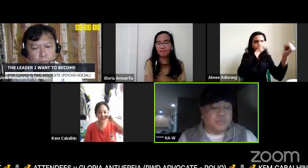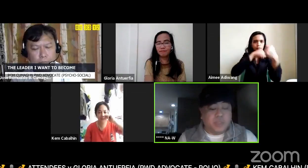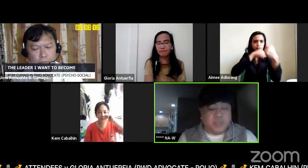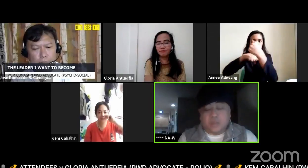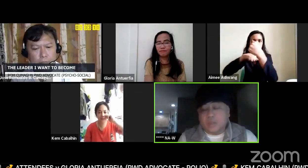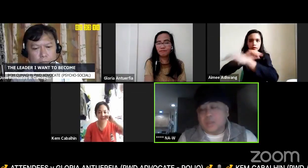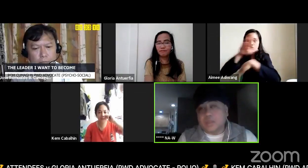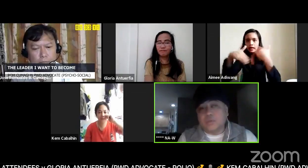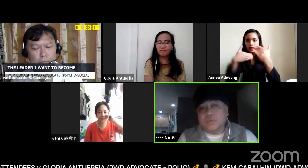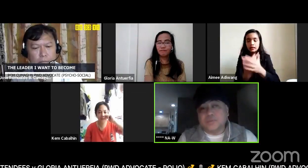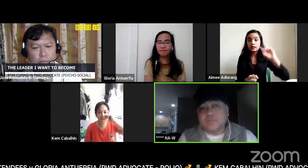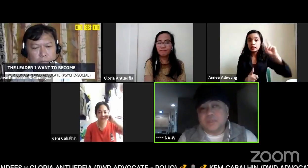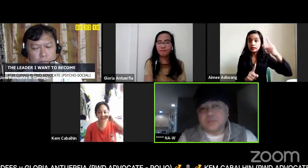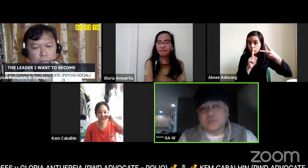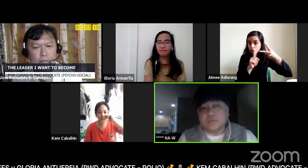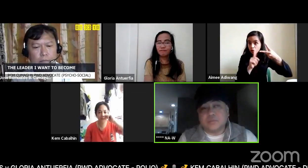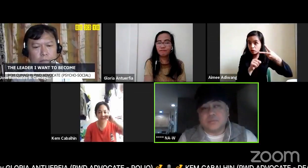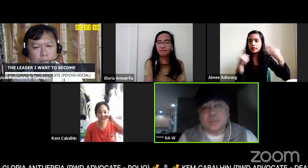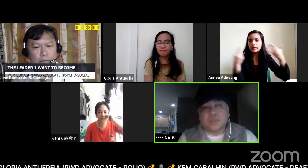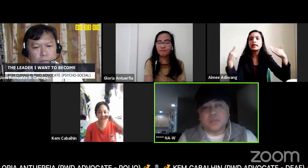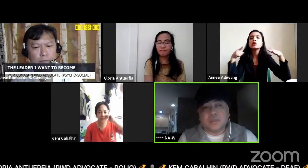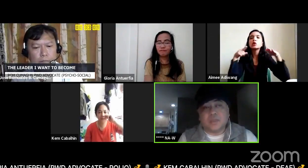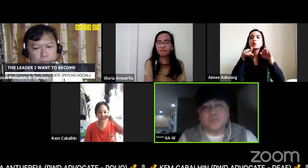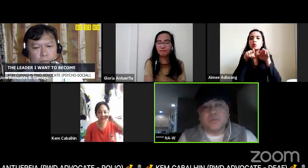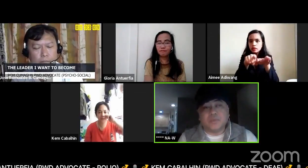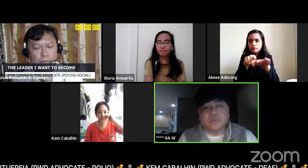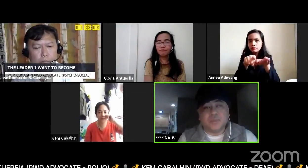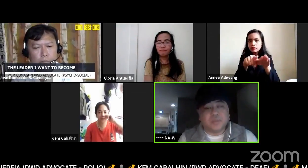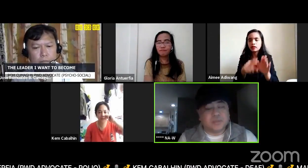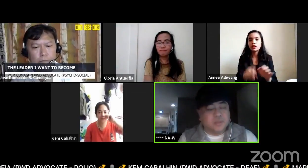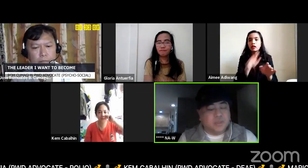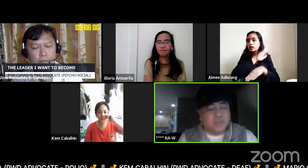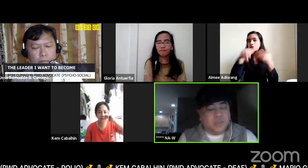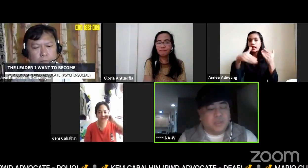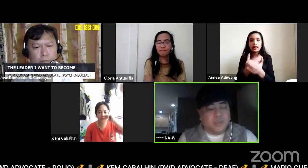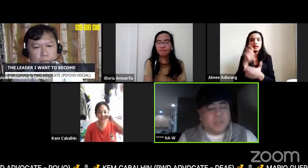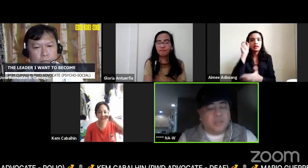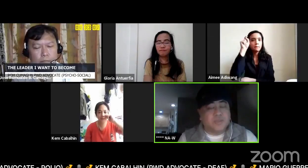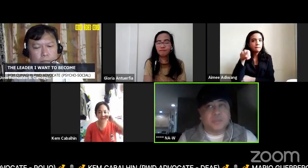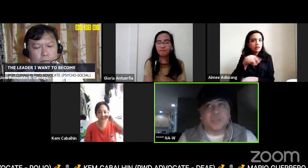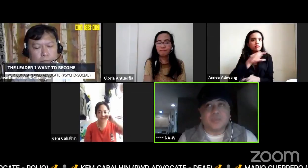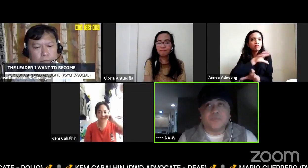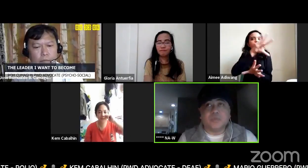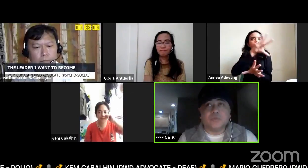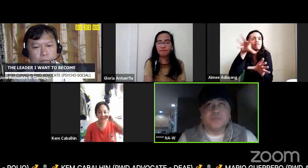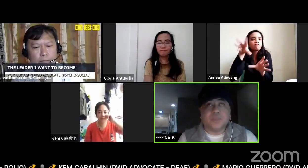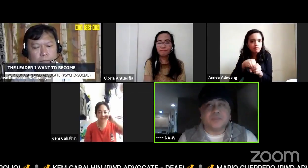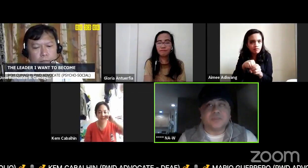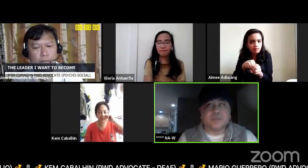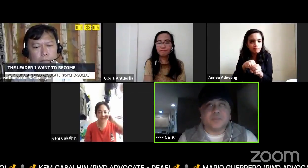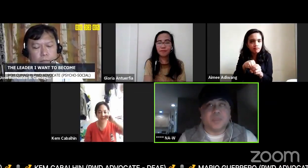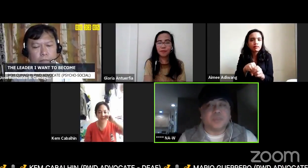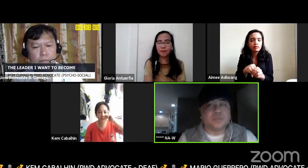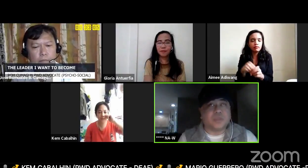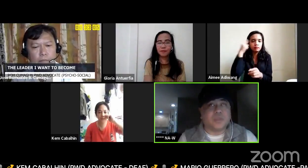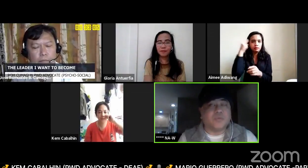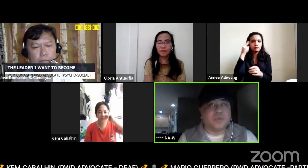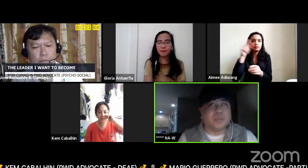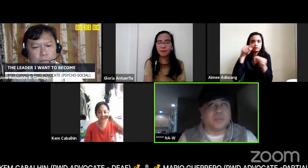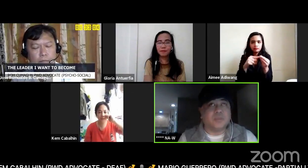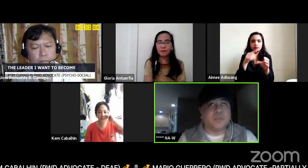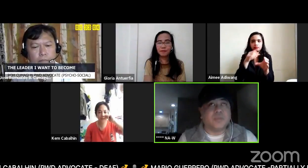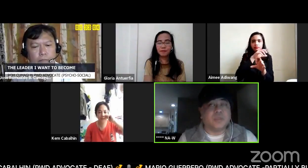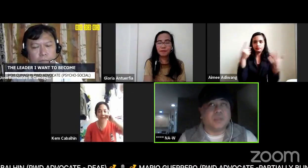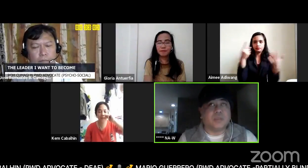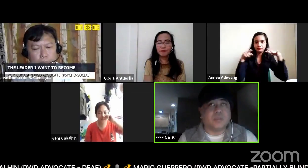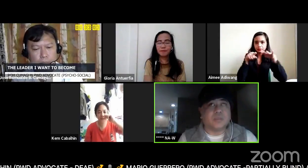two, meaning inclusiveness. Everyone should be on this, have that mentality of inclusiveness. Make sure that